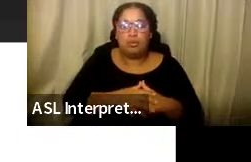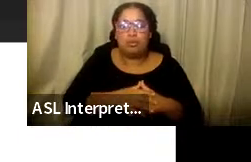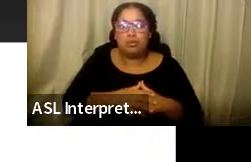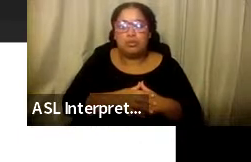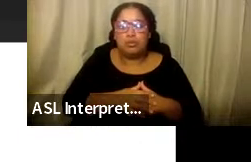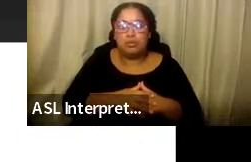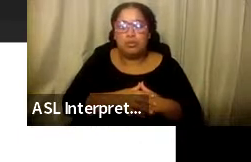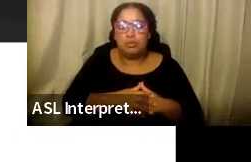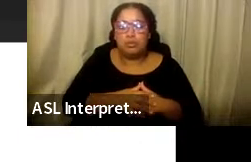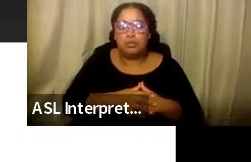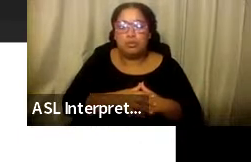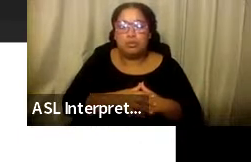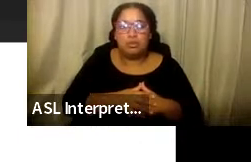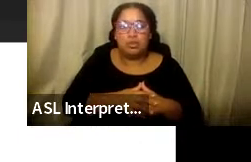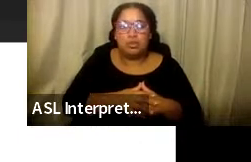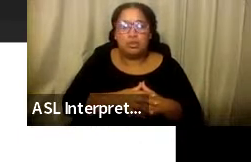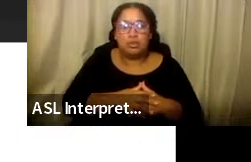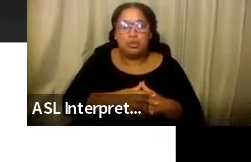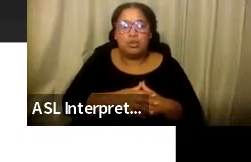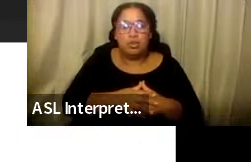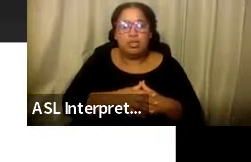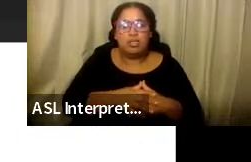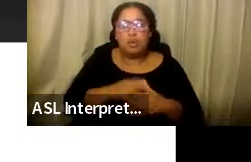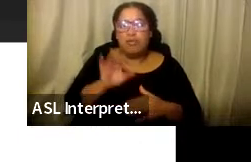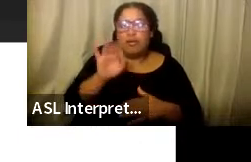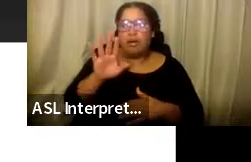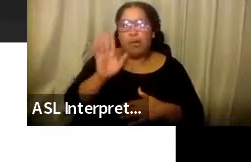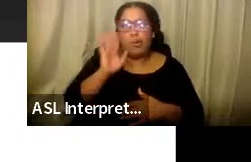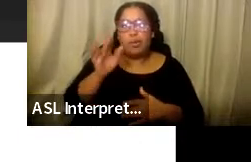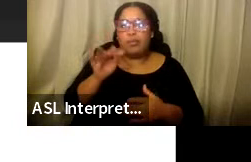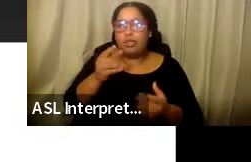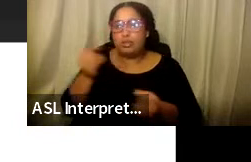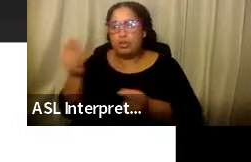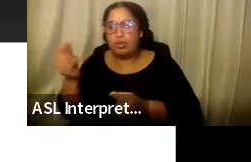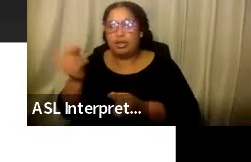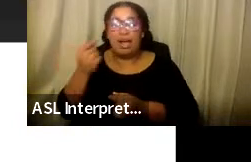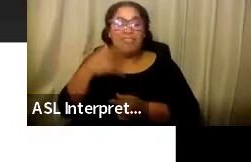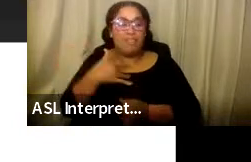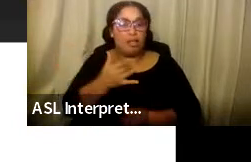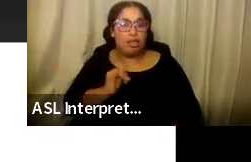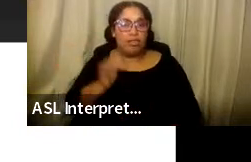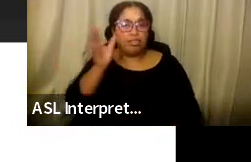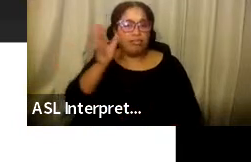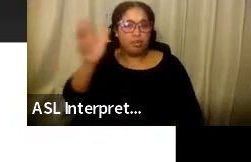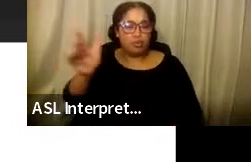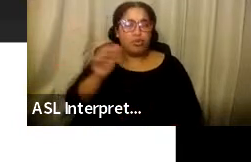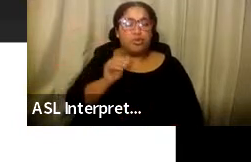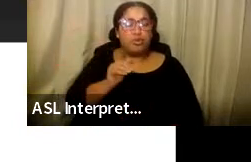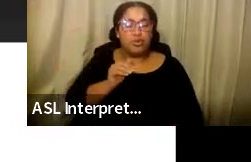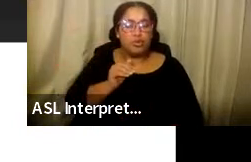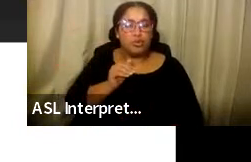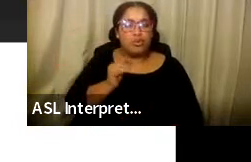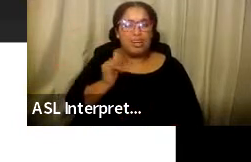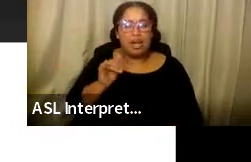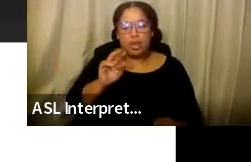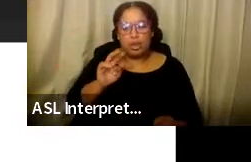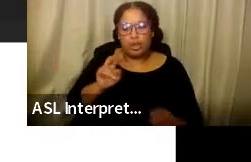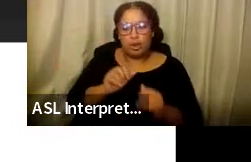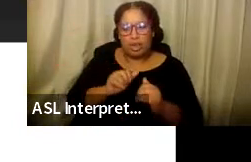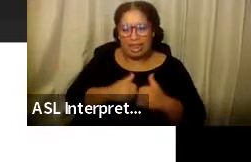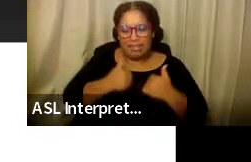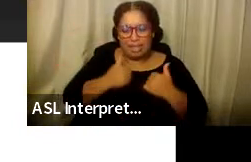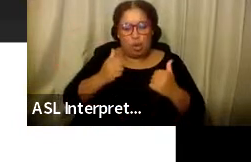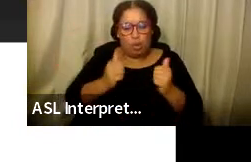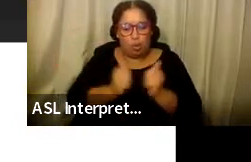part of a tip off to where we're going to be going, is I think the future, as we look at living with